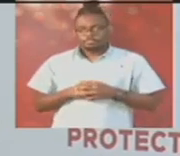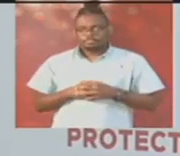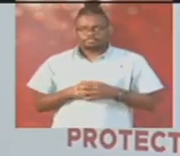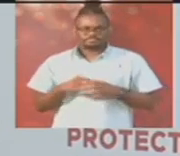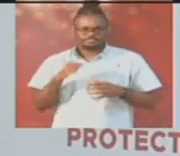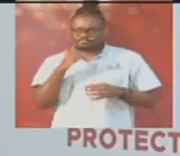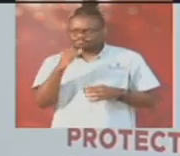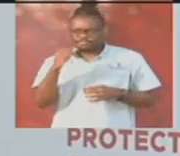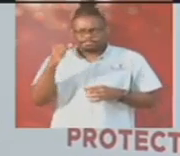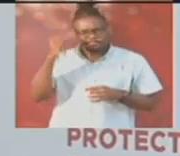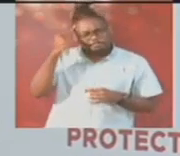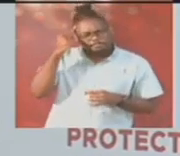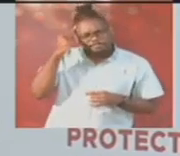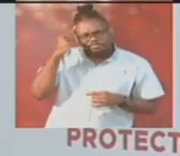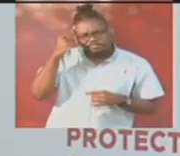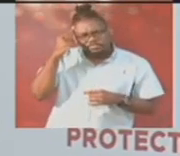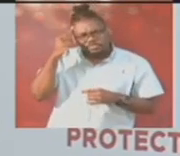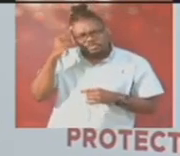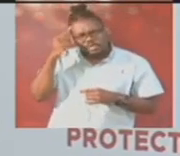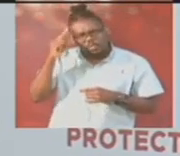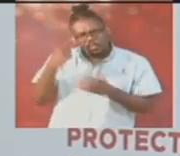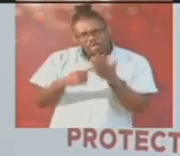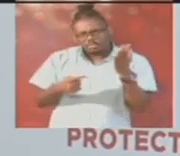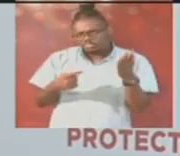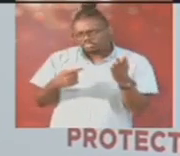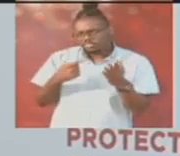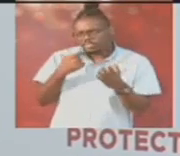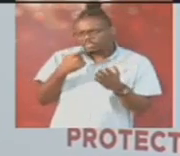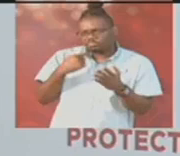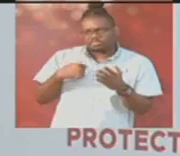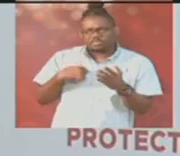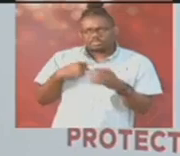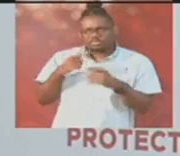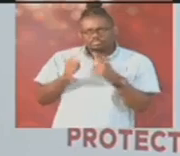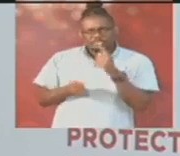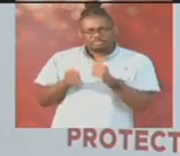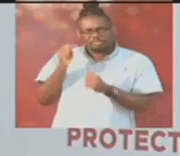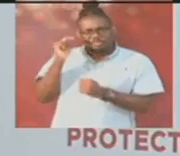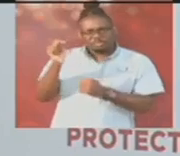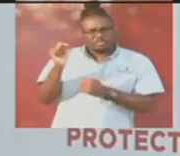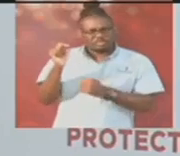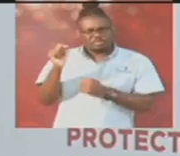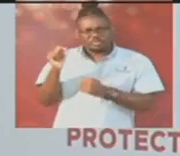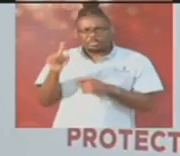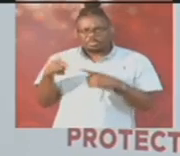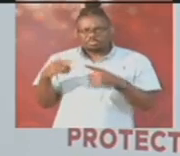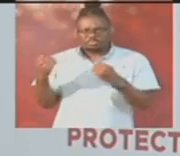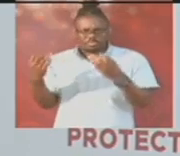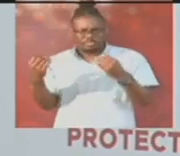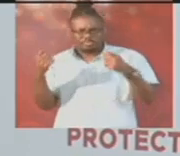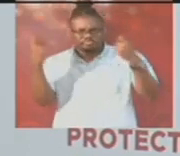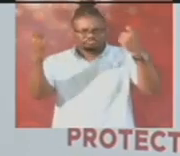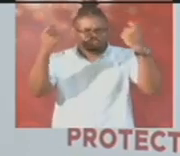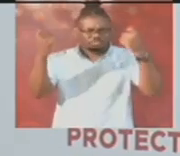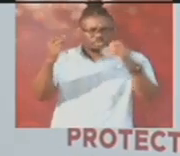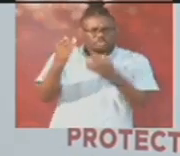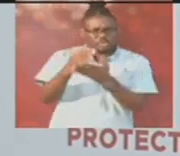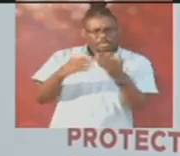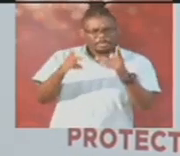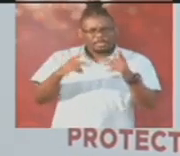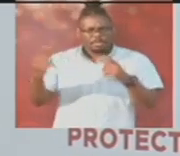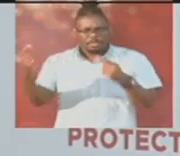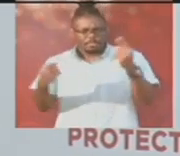they can point out to us, at least in the presentation, what was the key success factors in getting people to take the vaccine. You know,